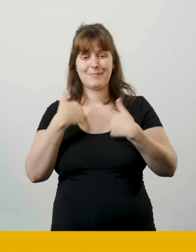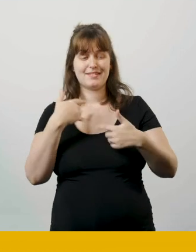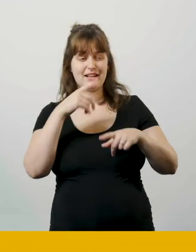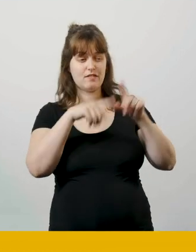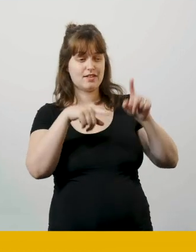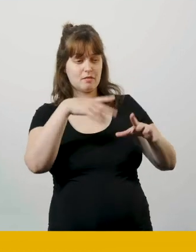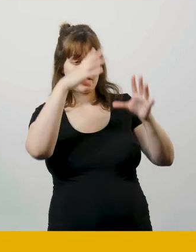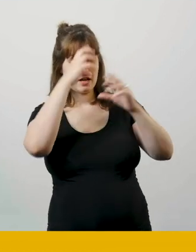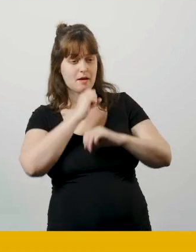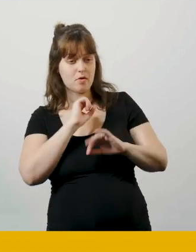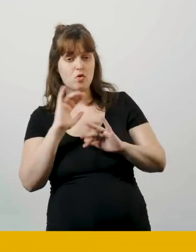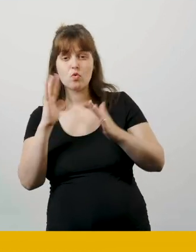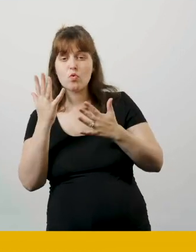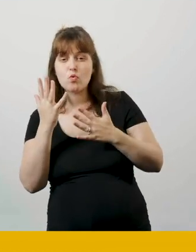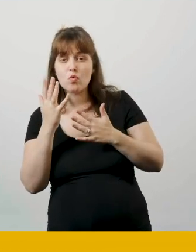to look at